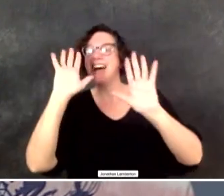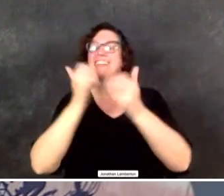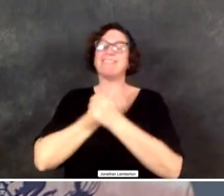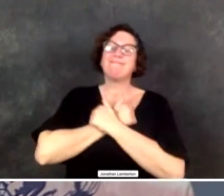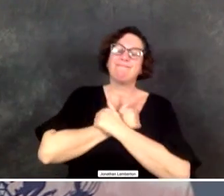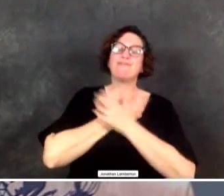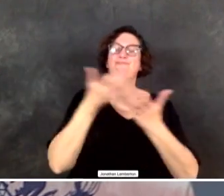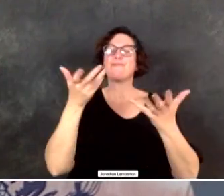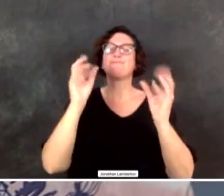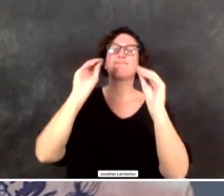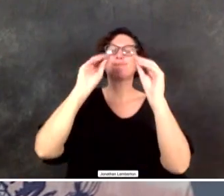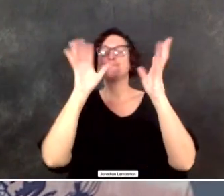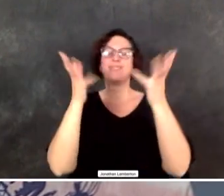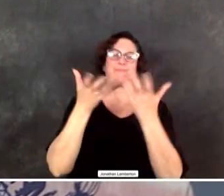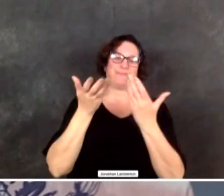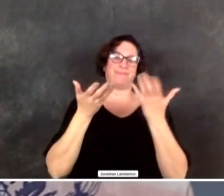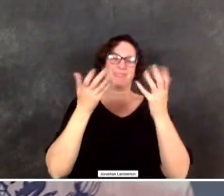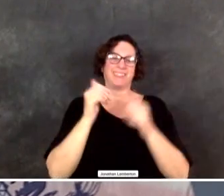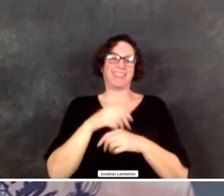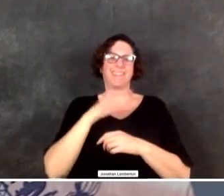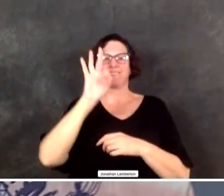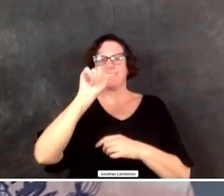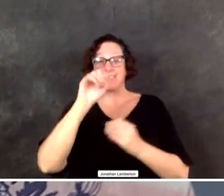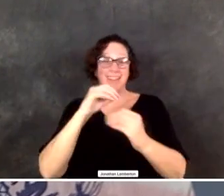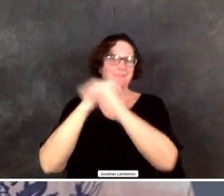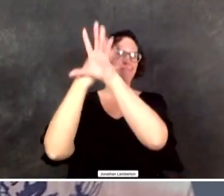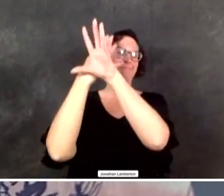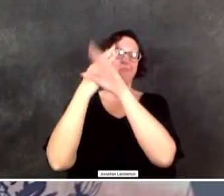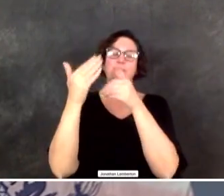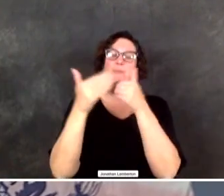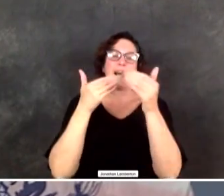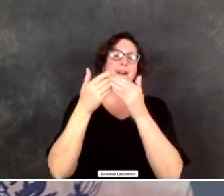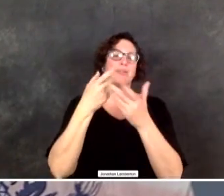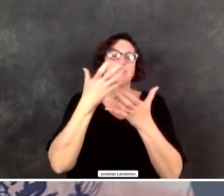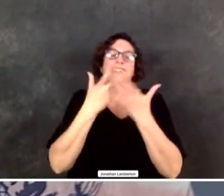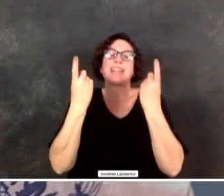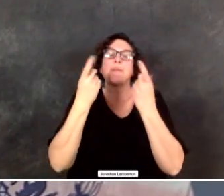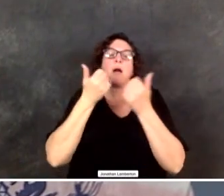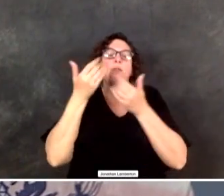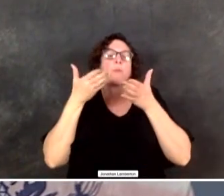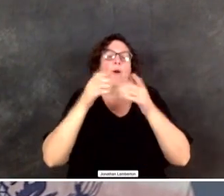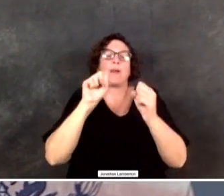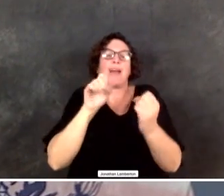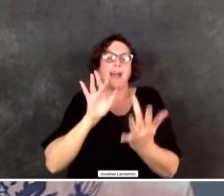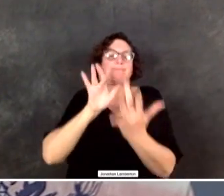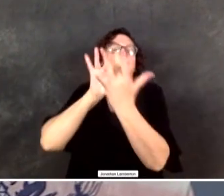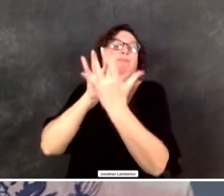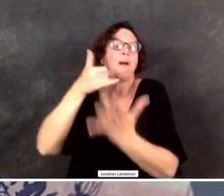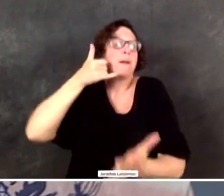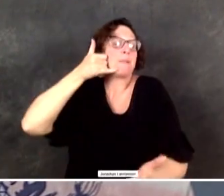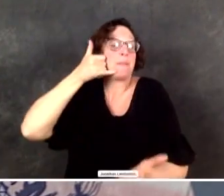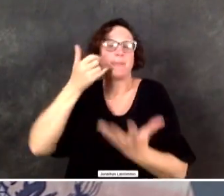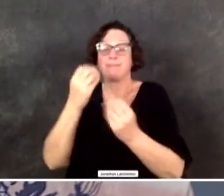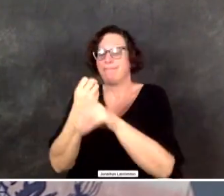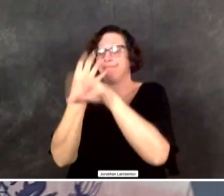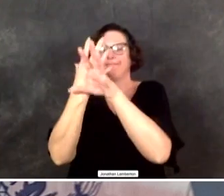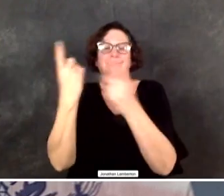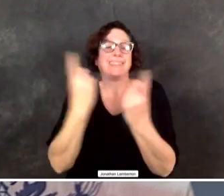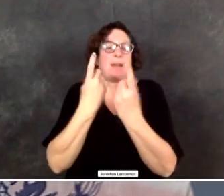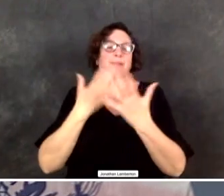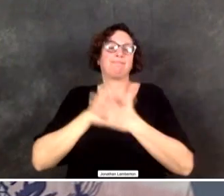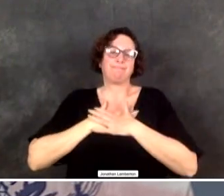or some way are connecting with the people you love. And even if you can't be in the same place, the spirit, the love of the holiday, the